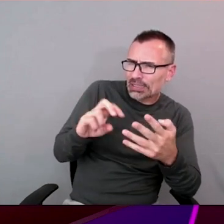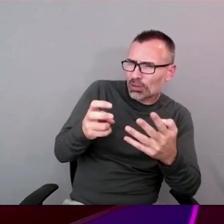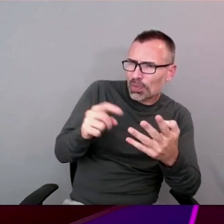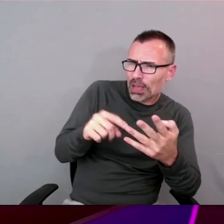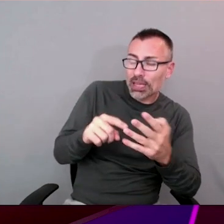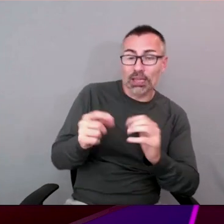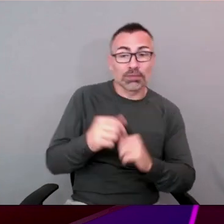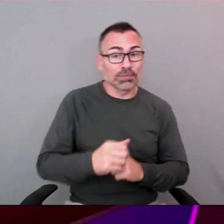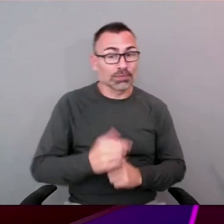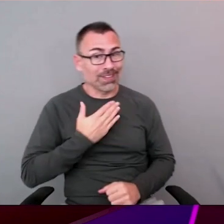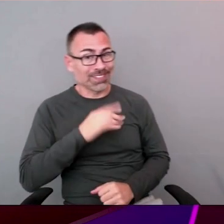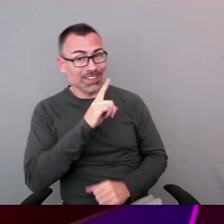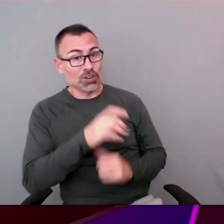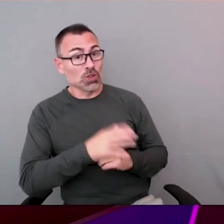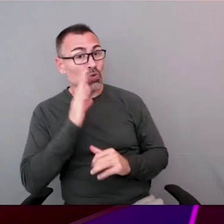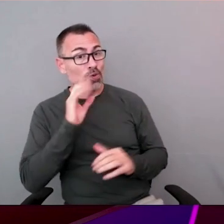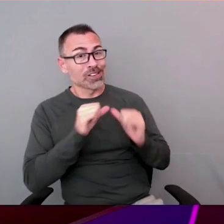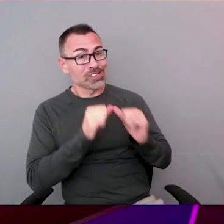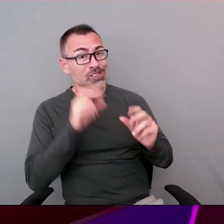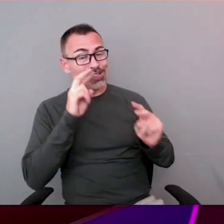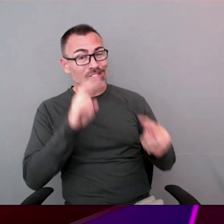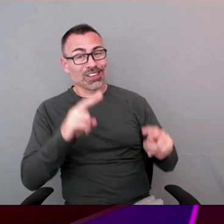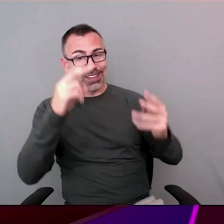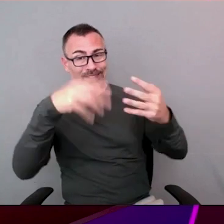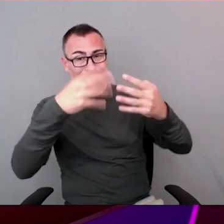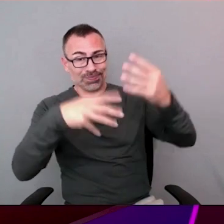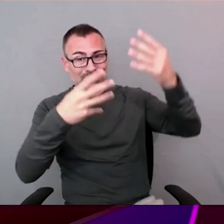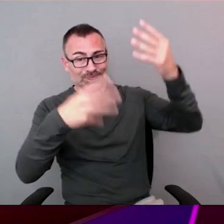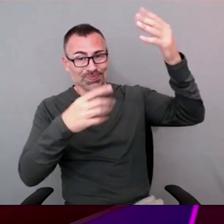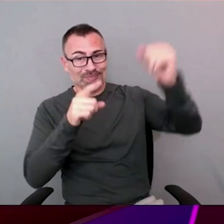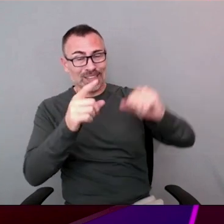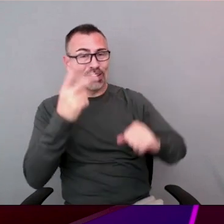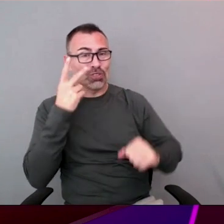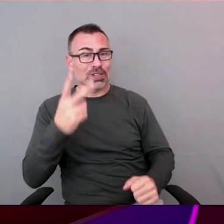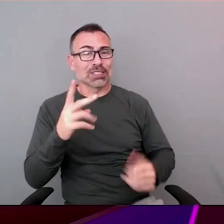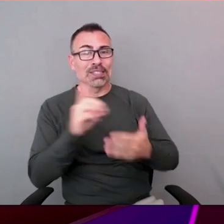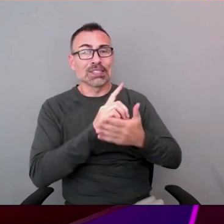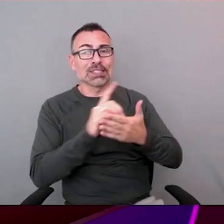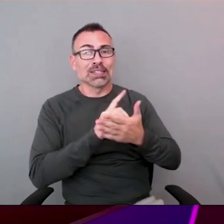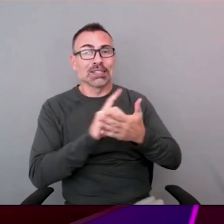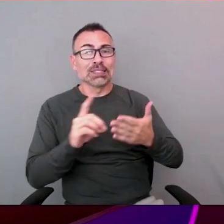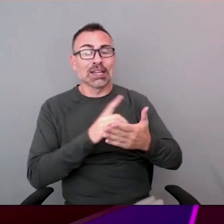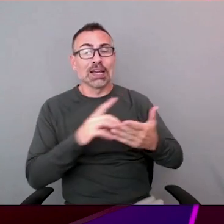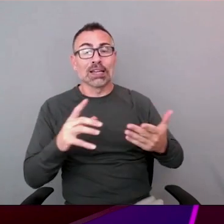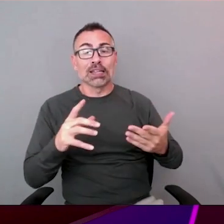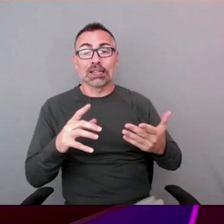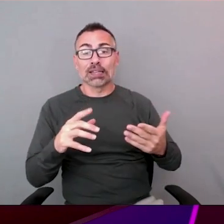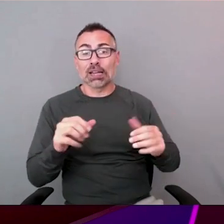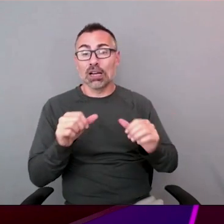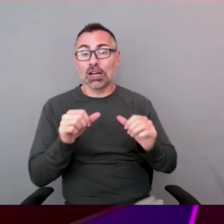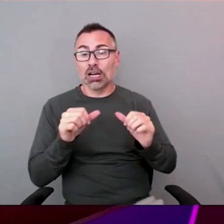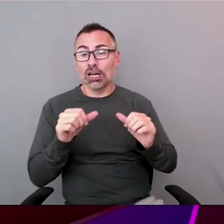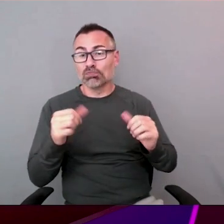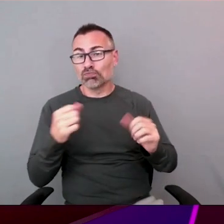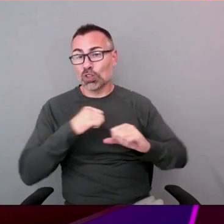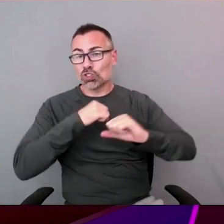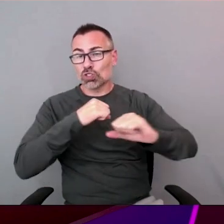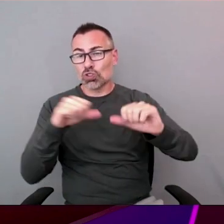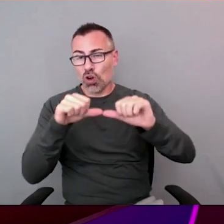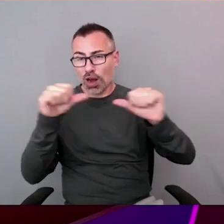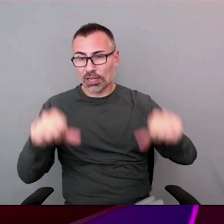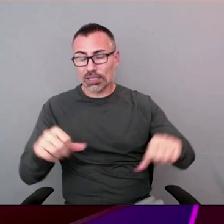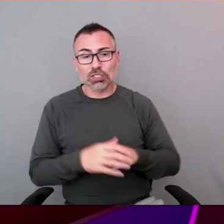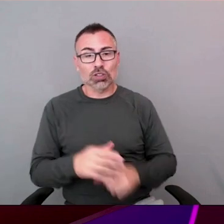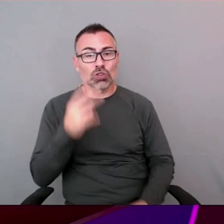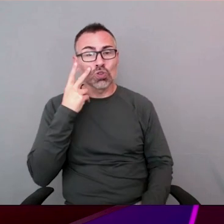wonderful exam guide and scroll down to our designing secure architecture section, right? So if you look in here, you're going to get a few different